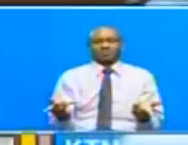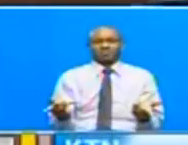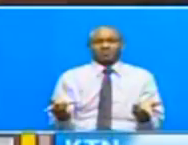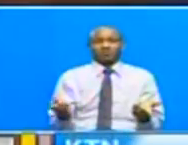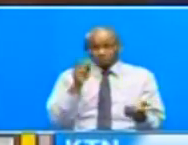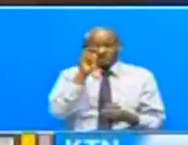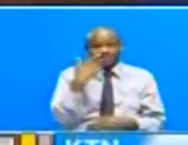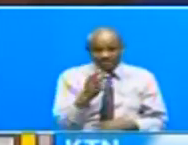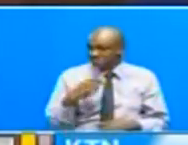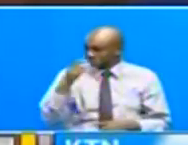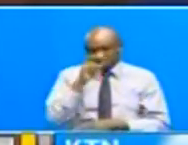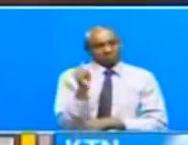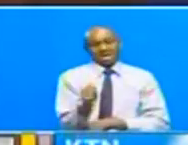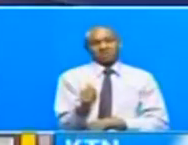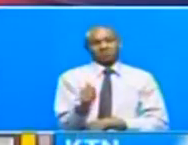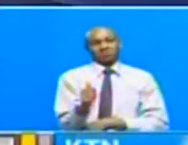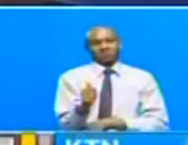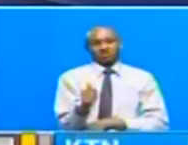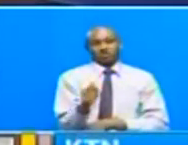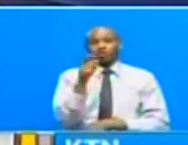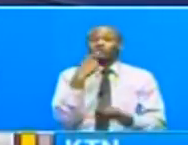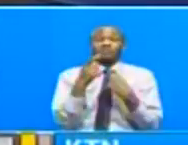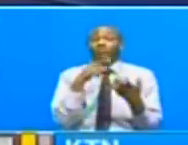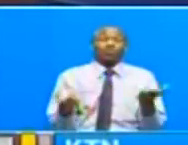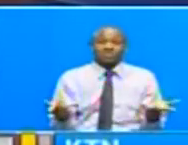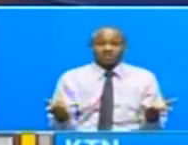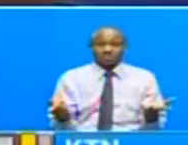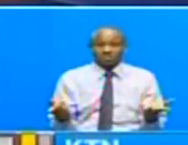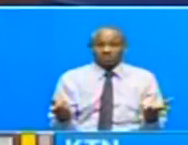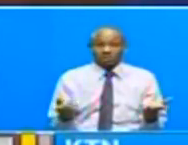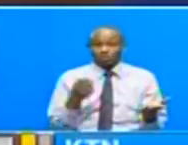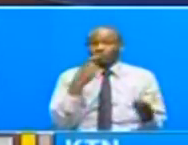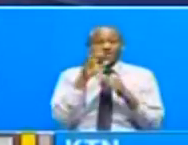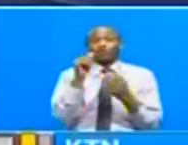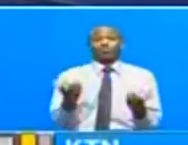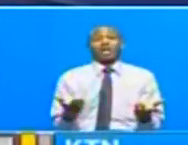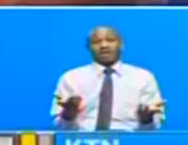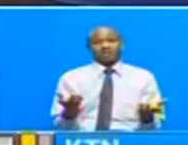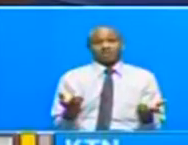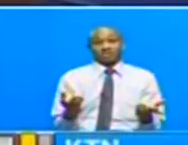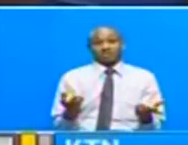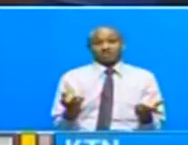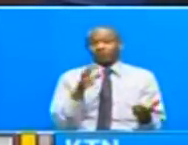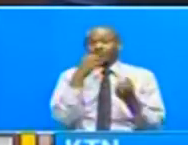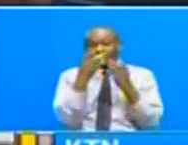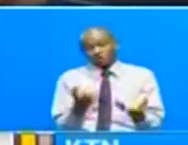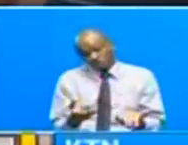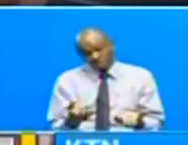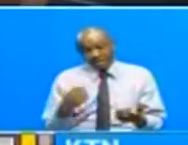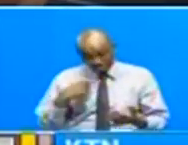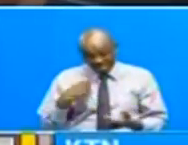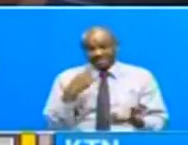Have you ever seen it? No, I haven't seen the document yet. So what are you speaking from? You are speaking from what information?